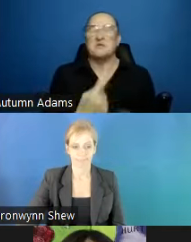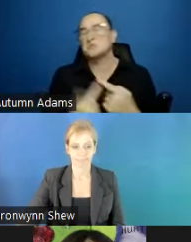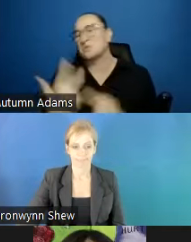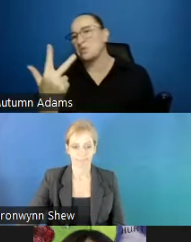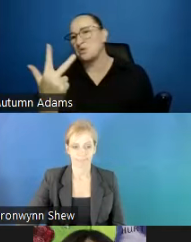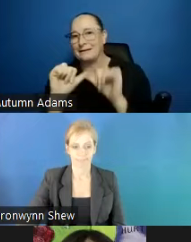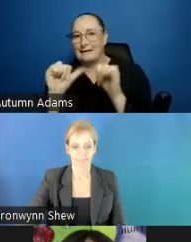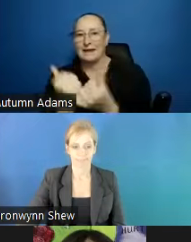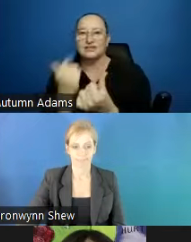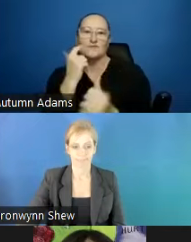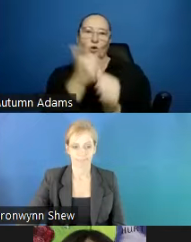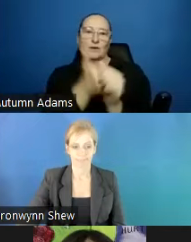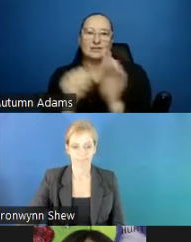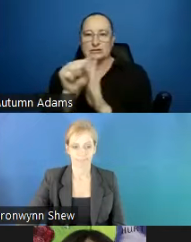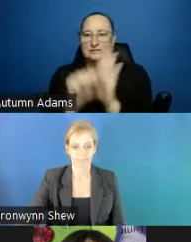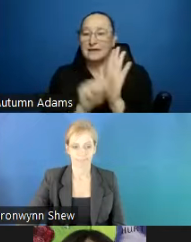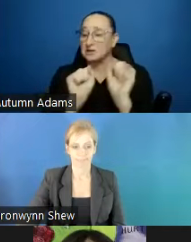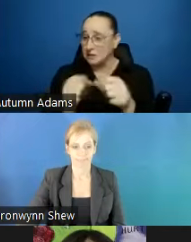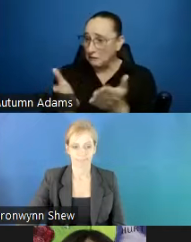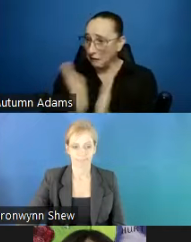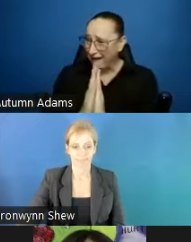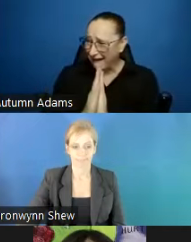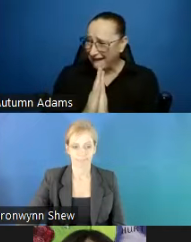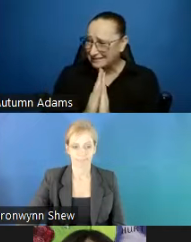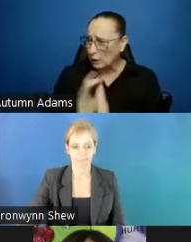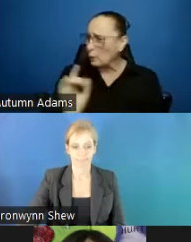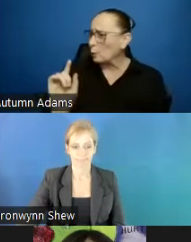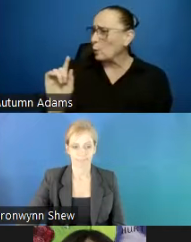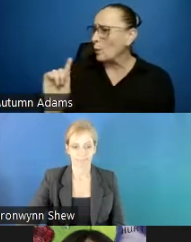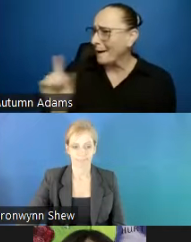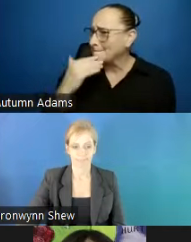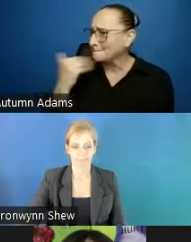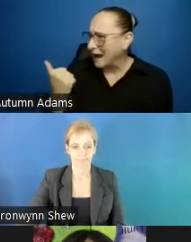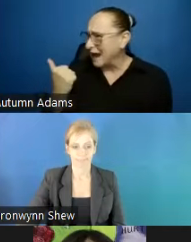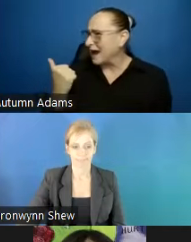information. They have that list somewhere within your state, somewhere in the books.